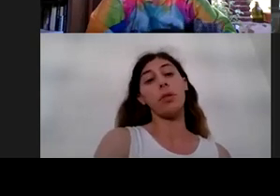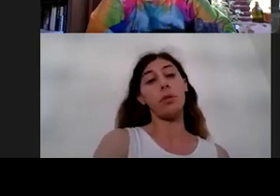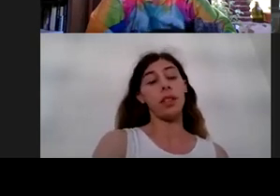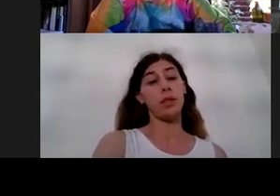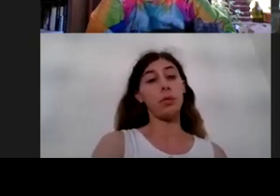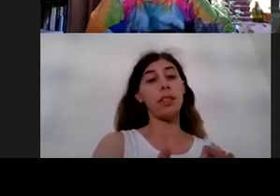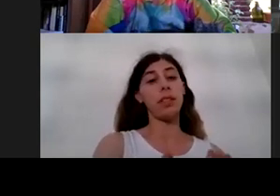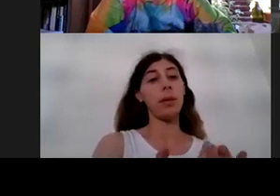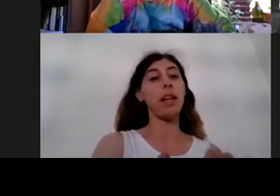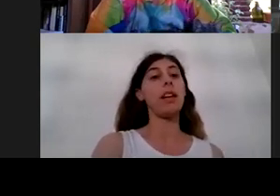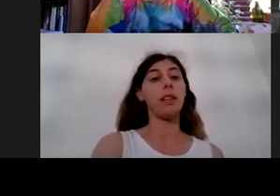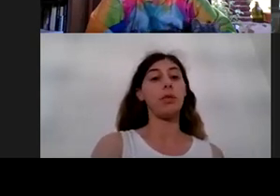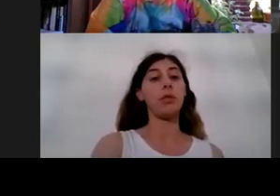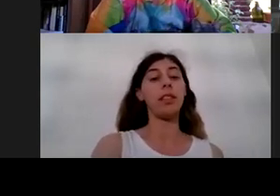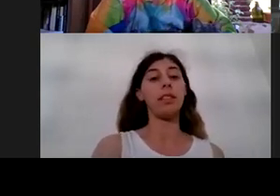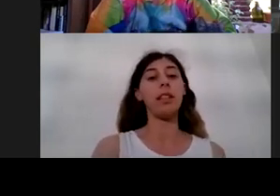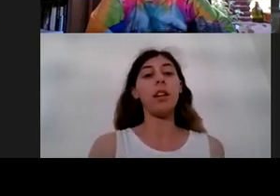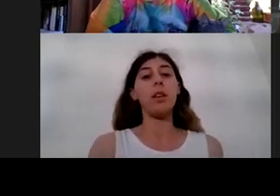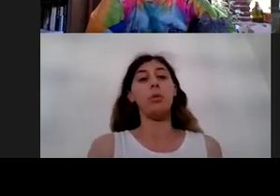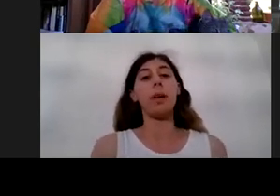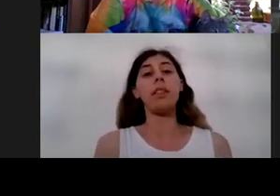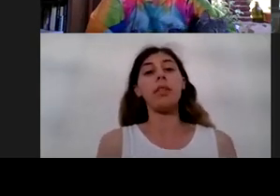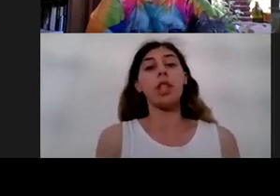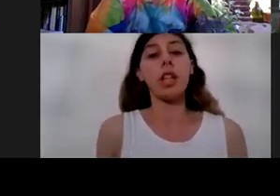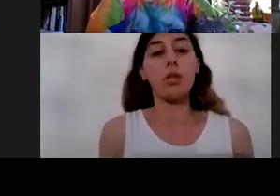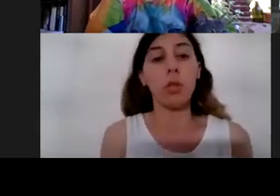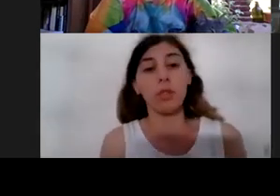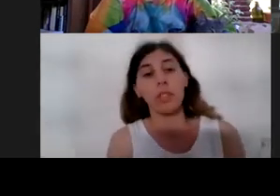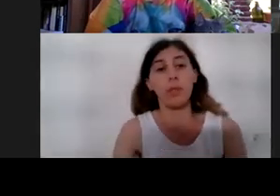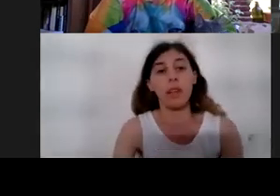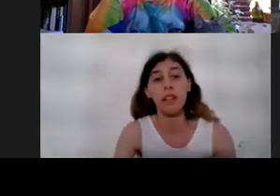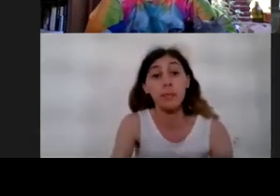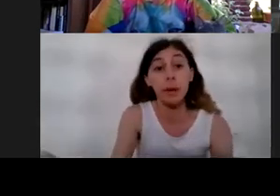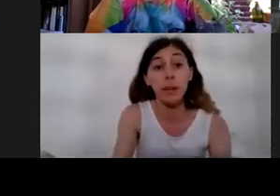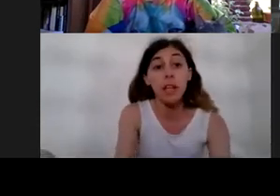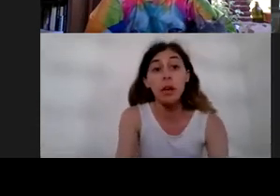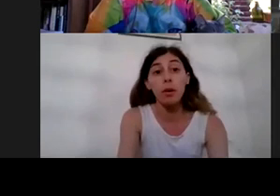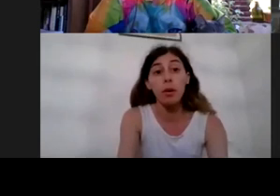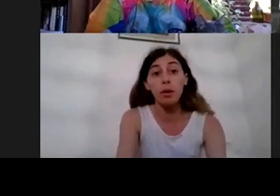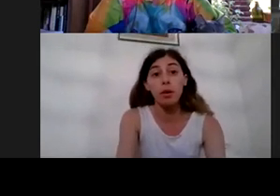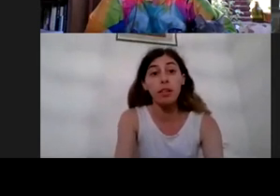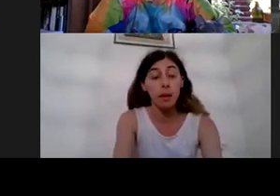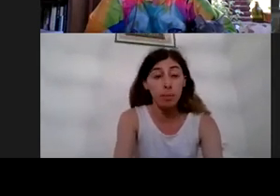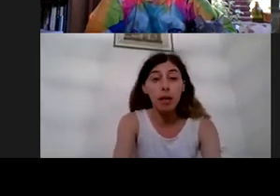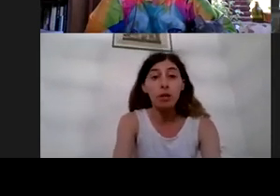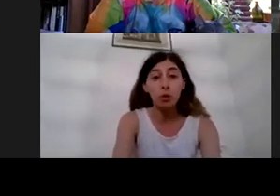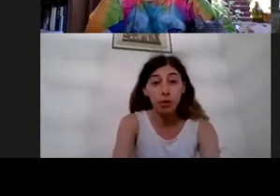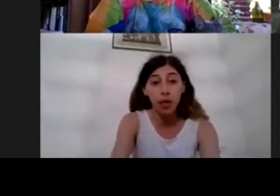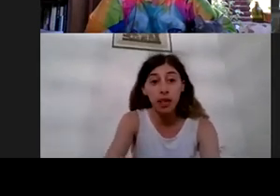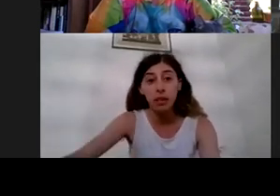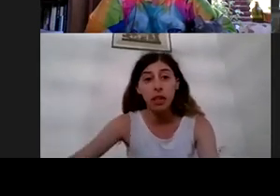sort of became an issue in the 1980s, 1990s, where